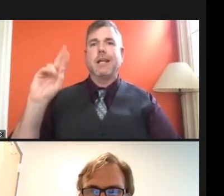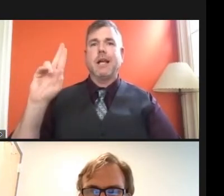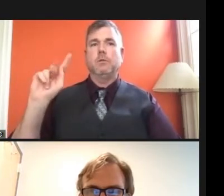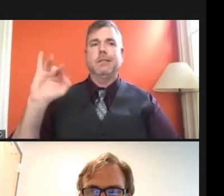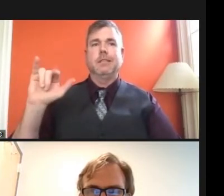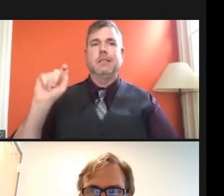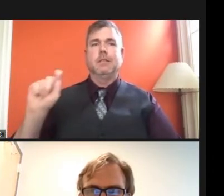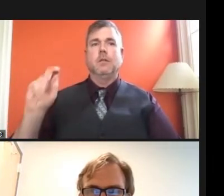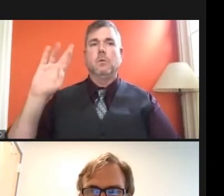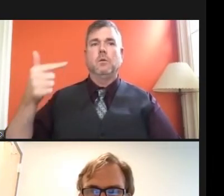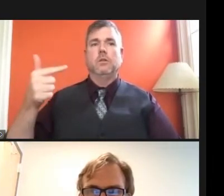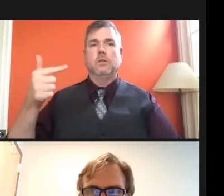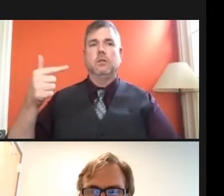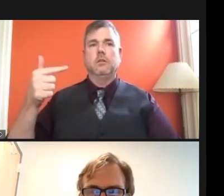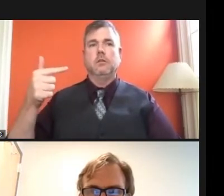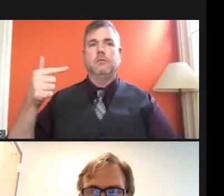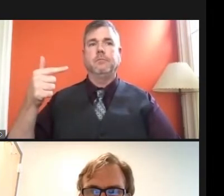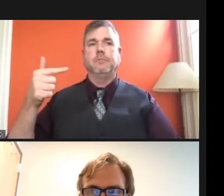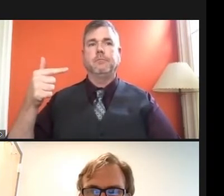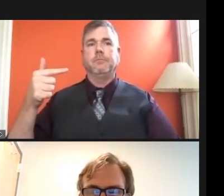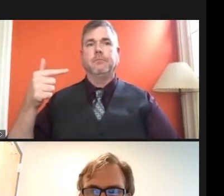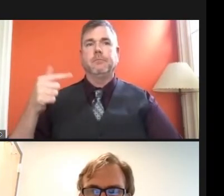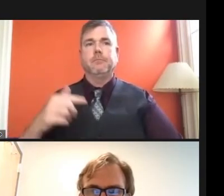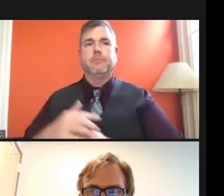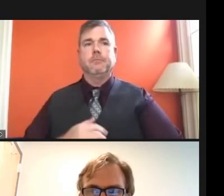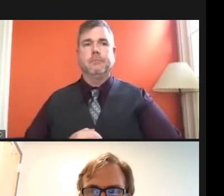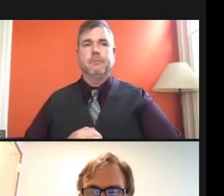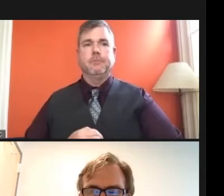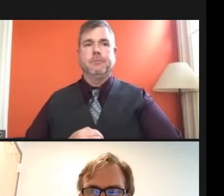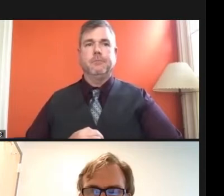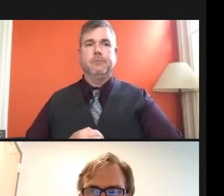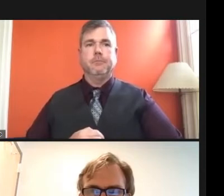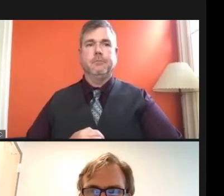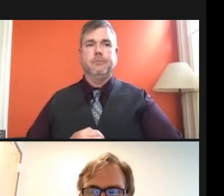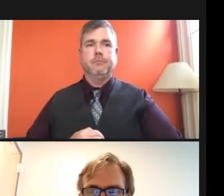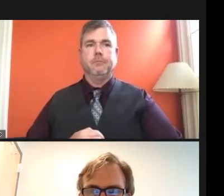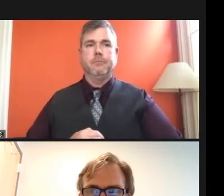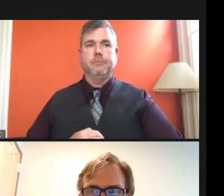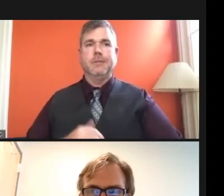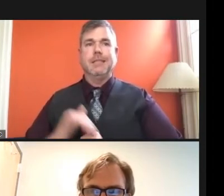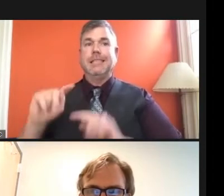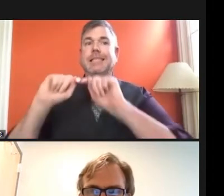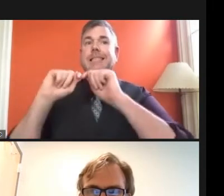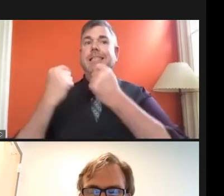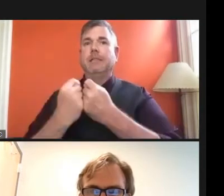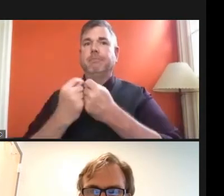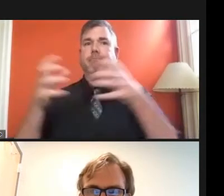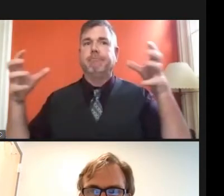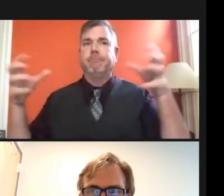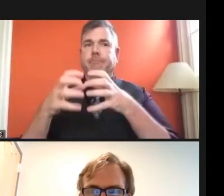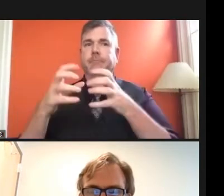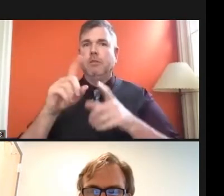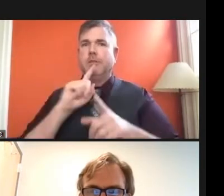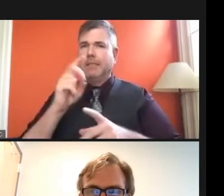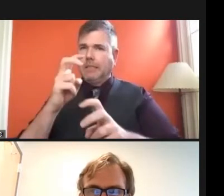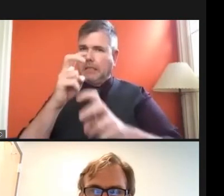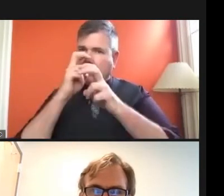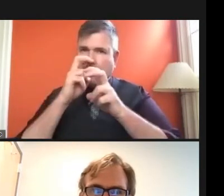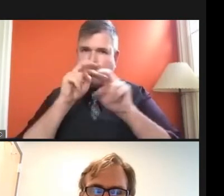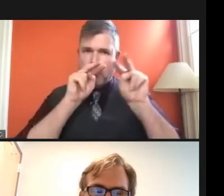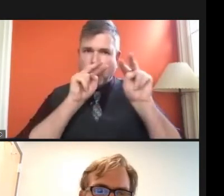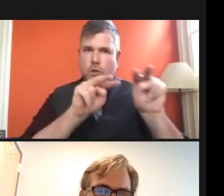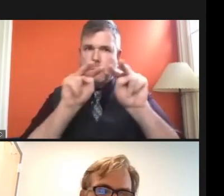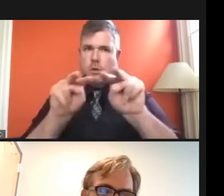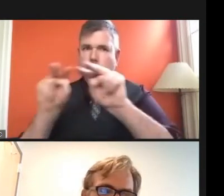are actively enforcing around the state and particularly enforcing in counties that are on the watch list. And additionally, we are in